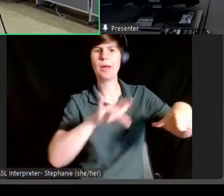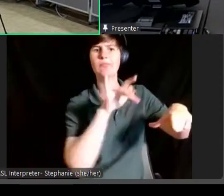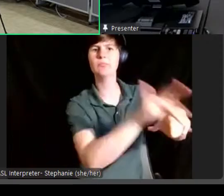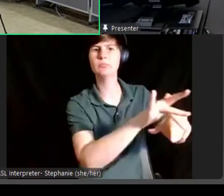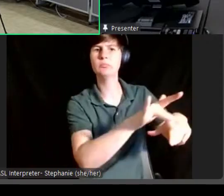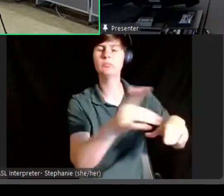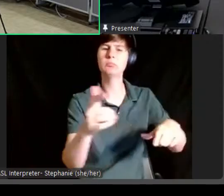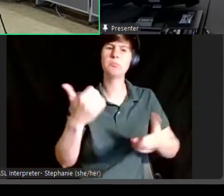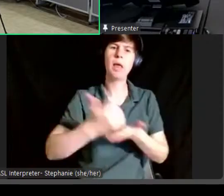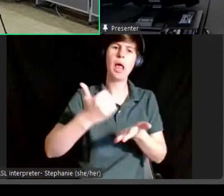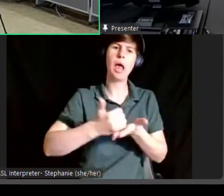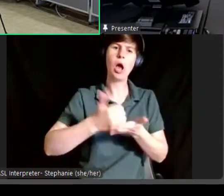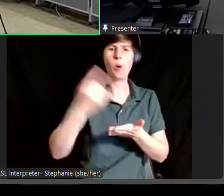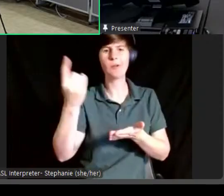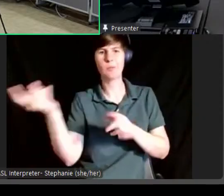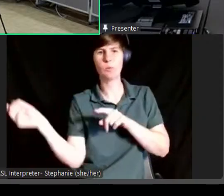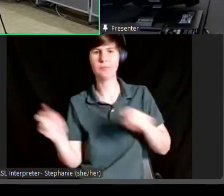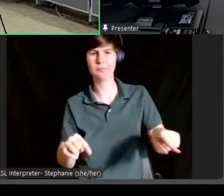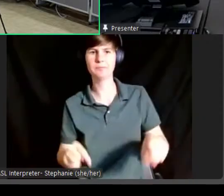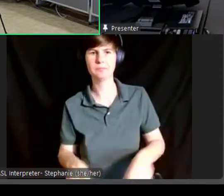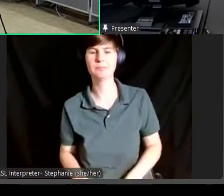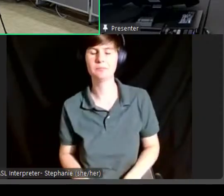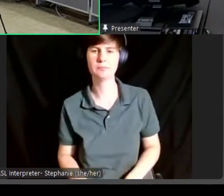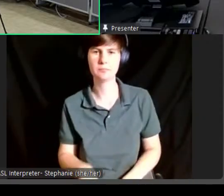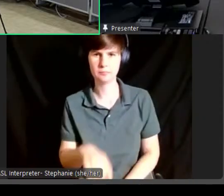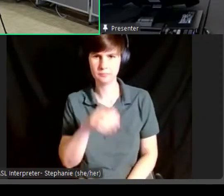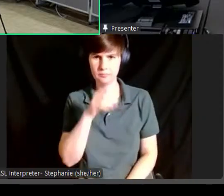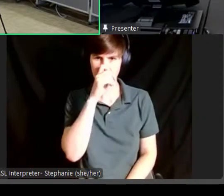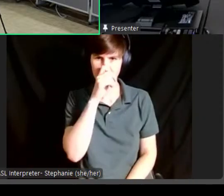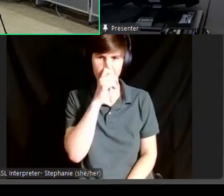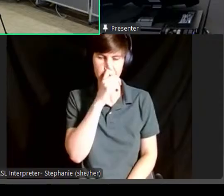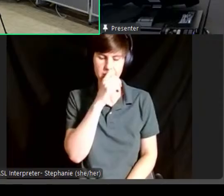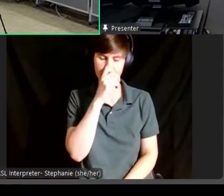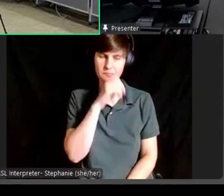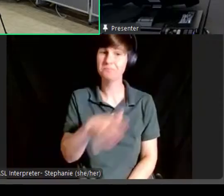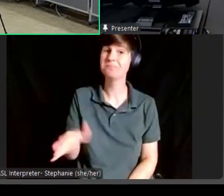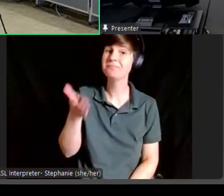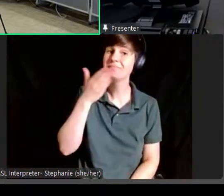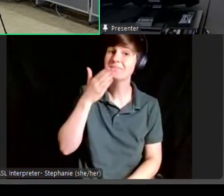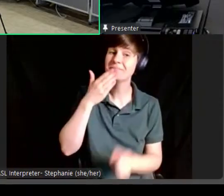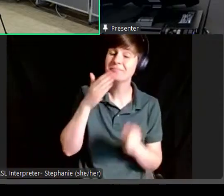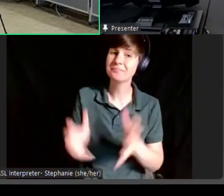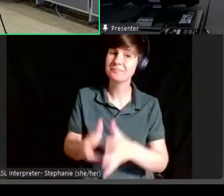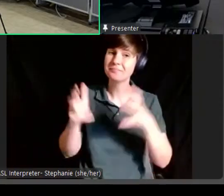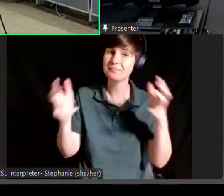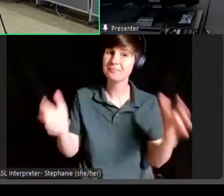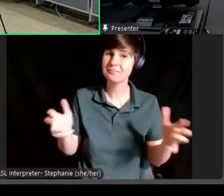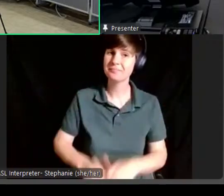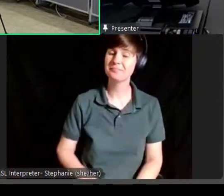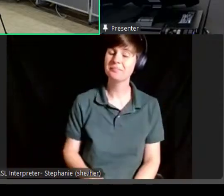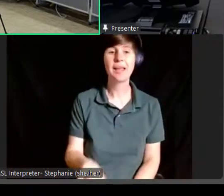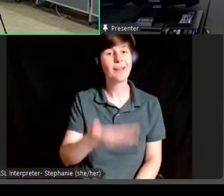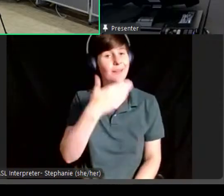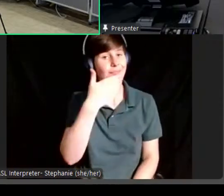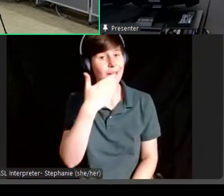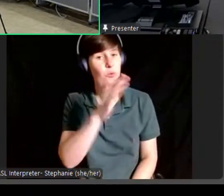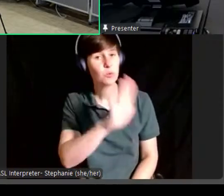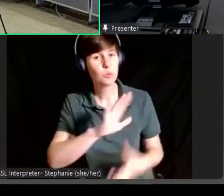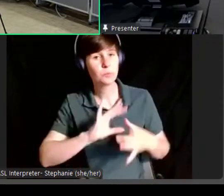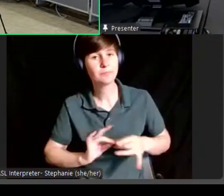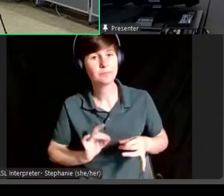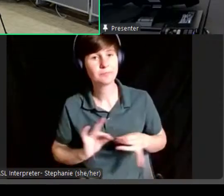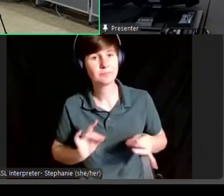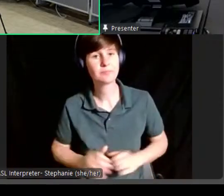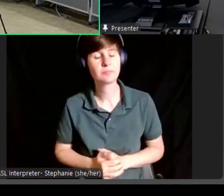assist. Okay. Do that. Thank you very much. Thank you. Thank you so much for your comment. Yeah,